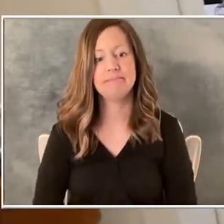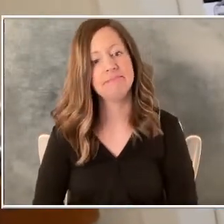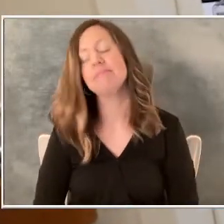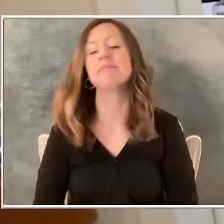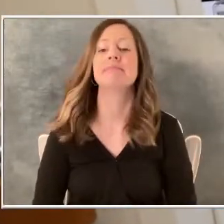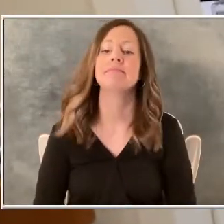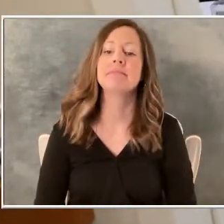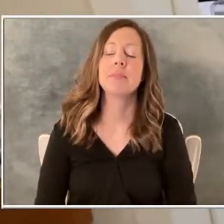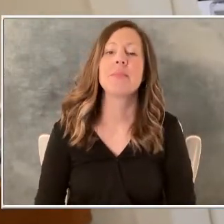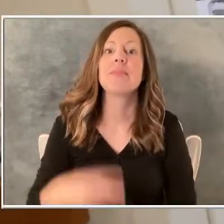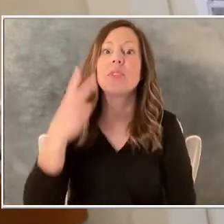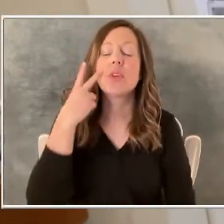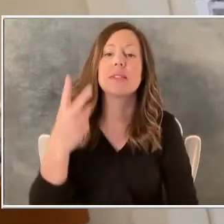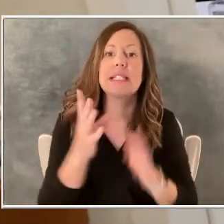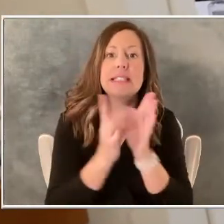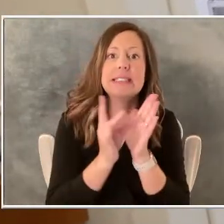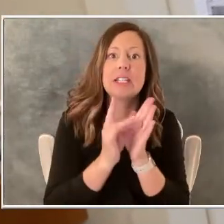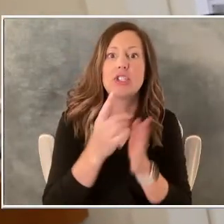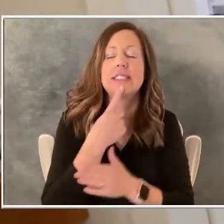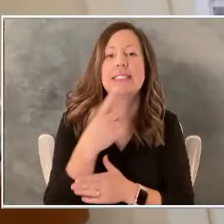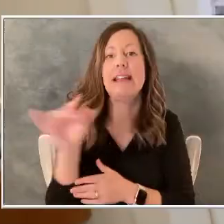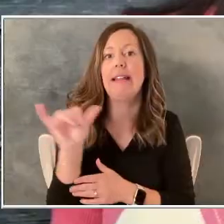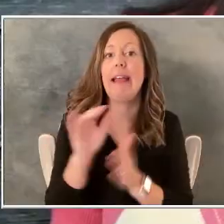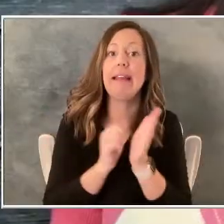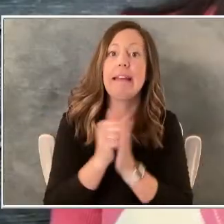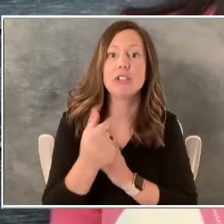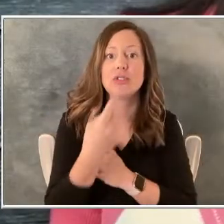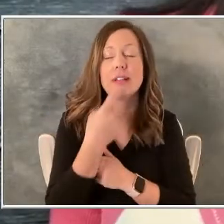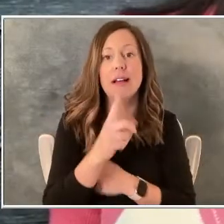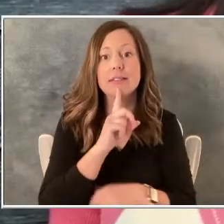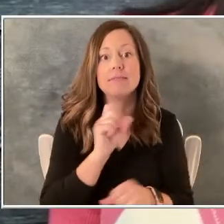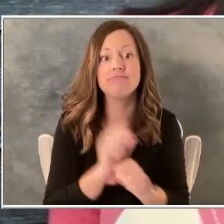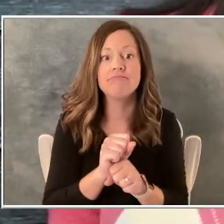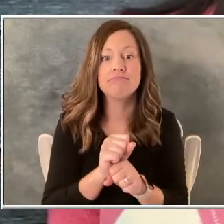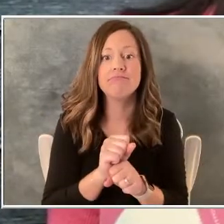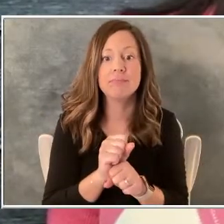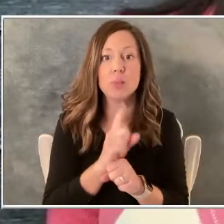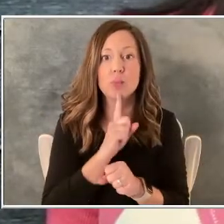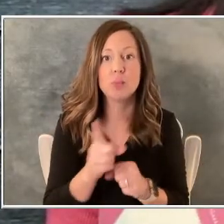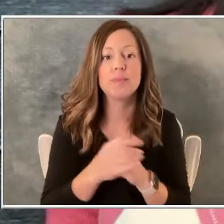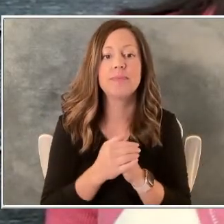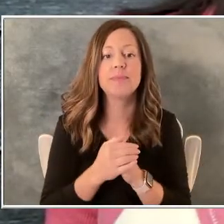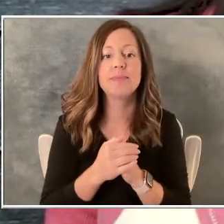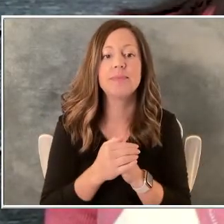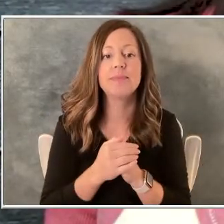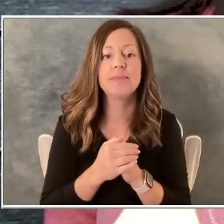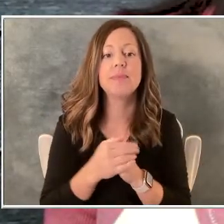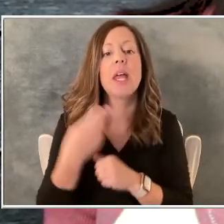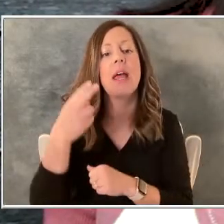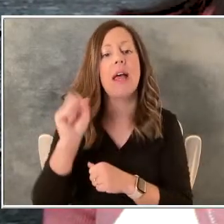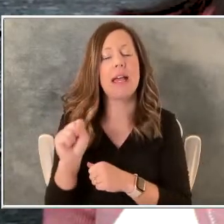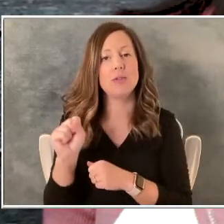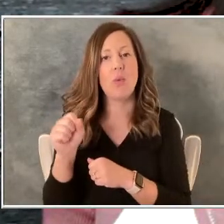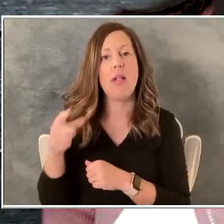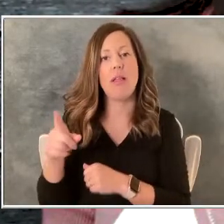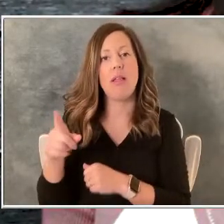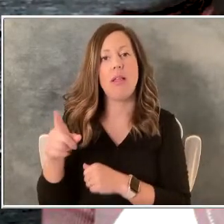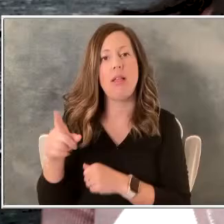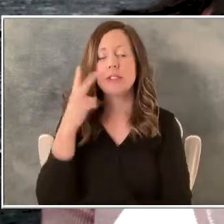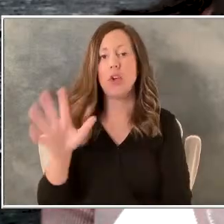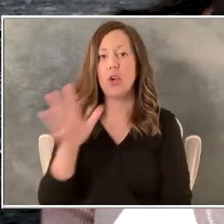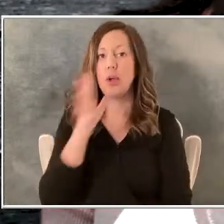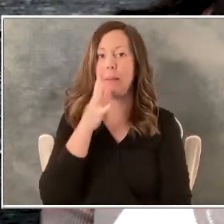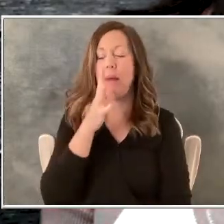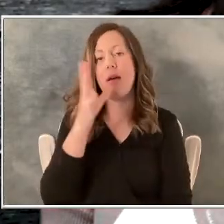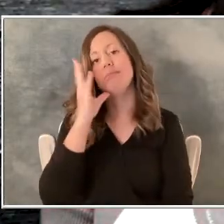that say cancer sucks, and it just really does. That's because while in high school, Mikayla Stover watched her mom go through it. She went